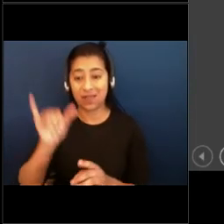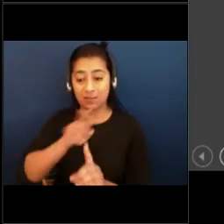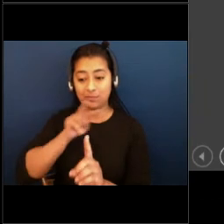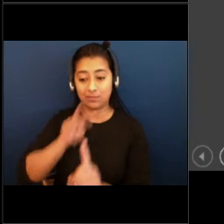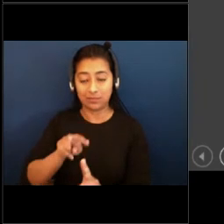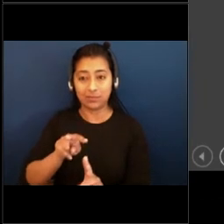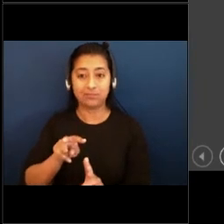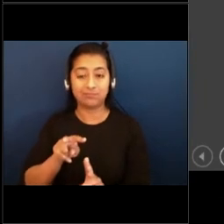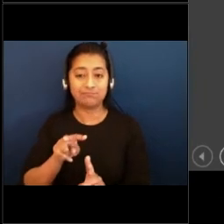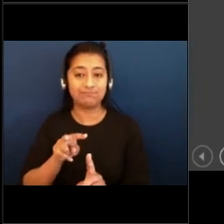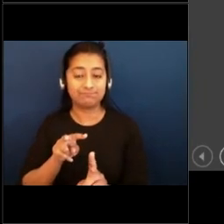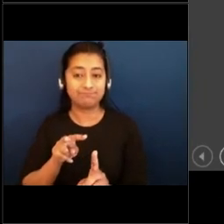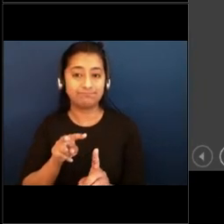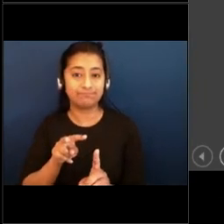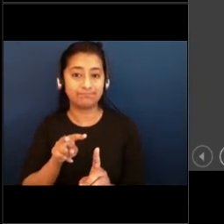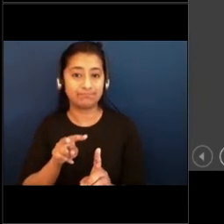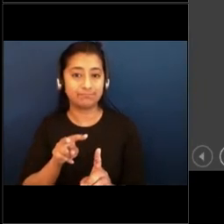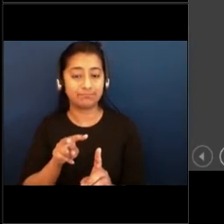is really